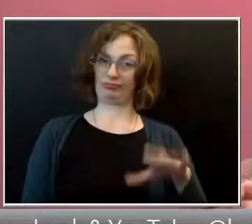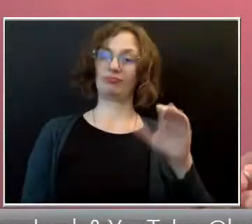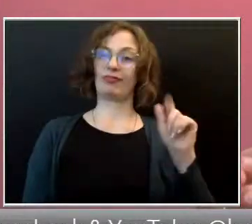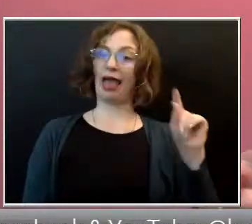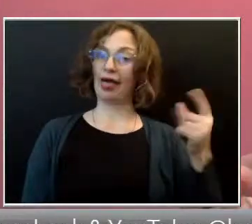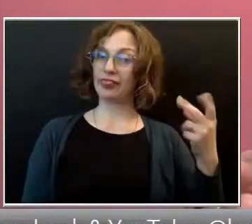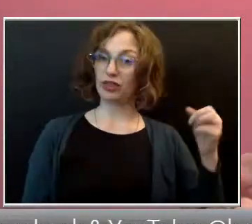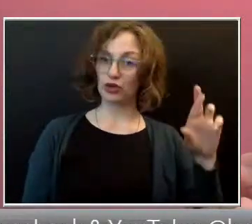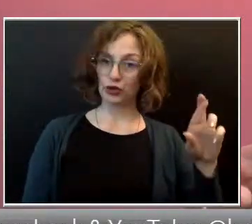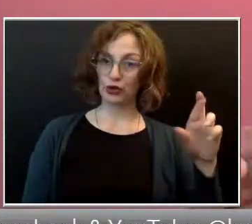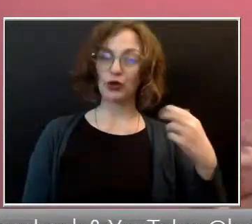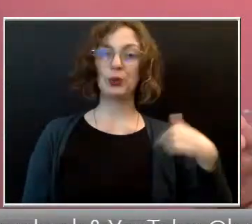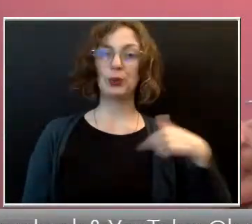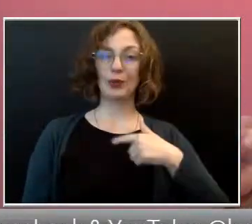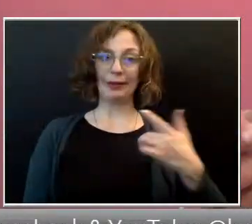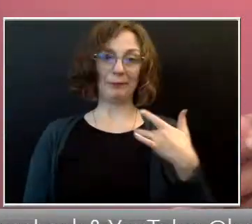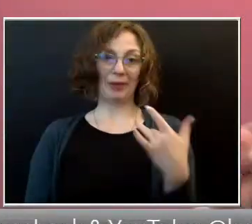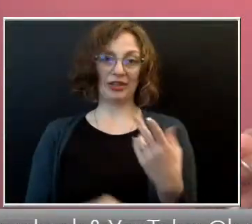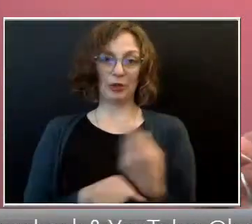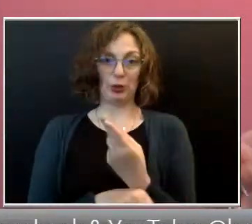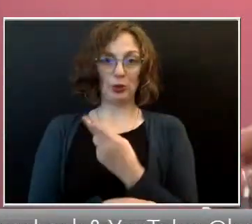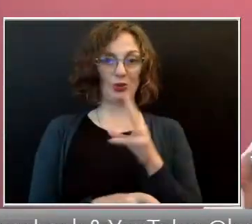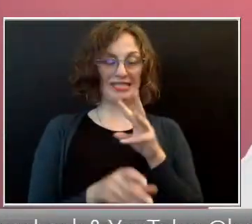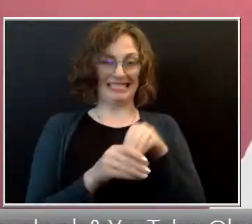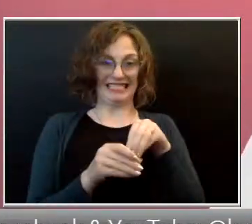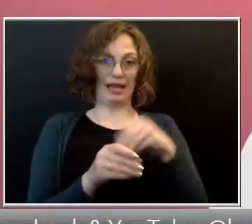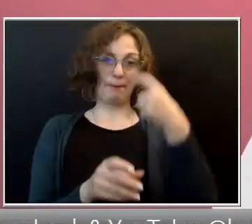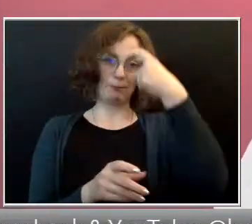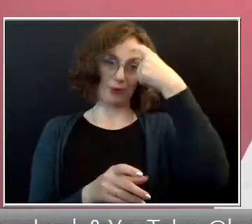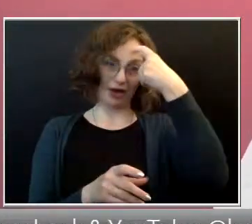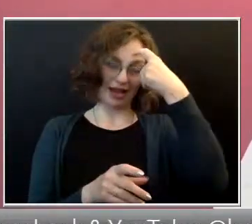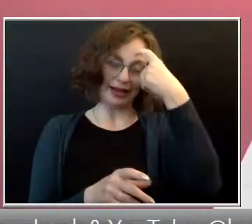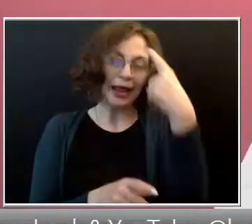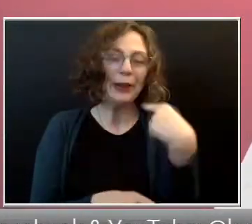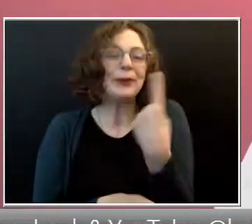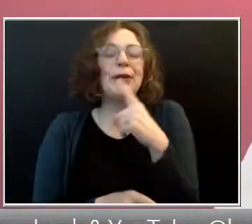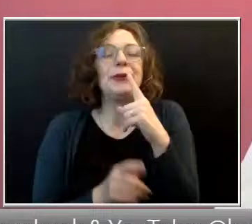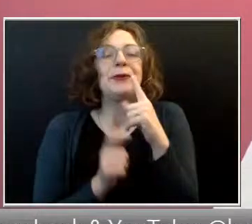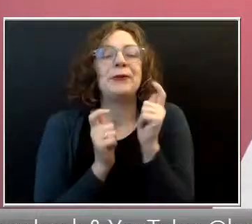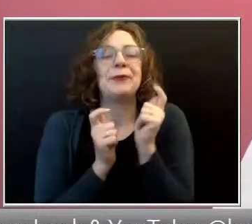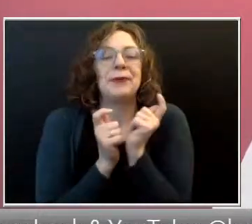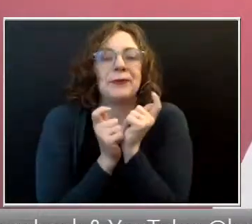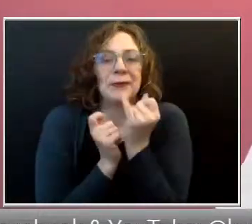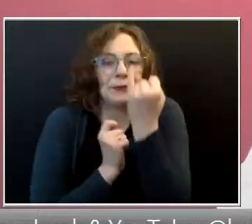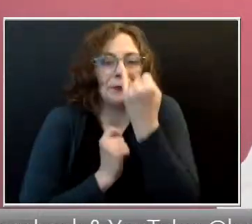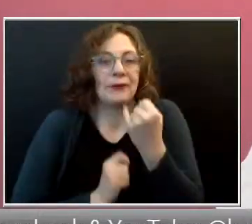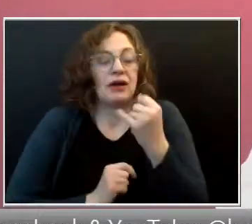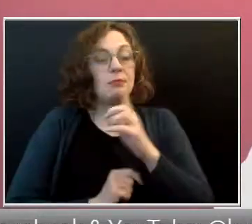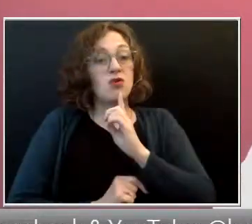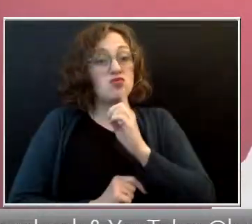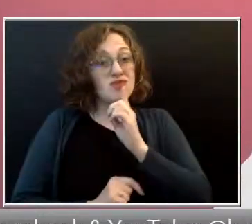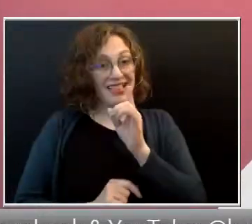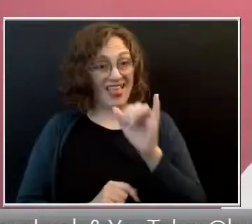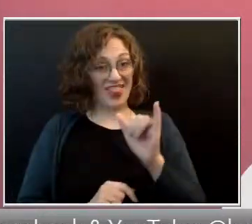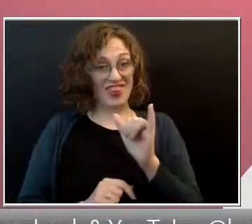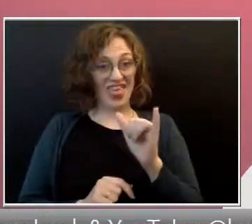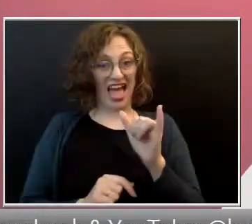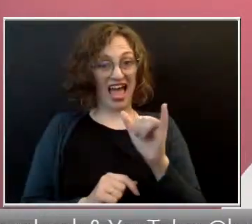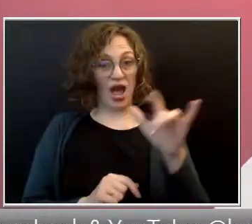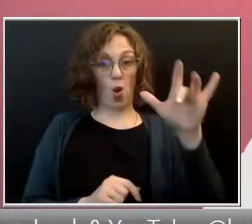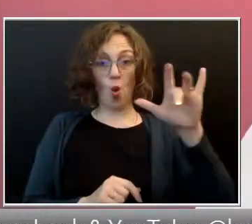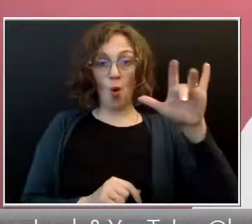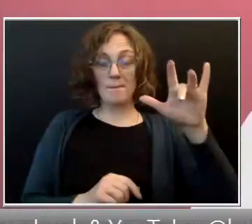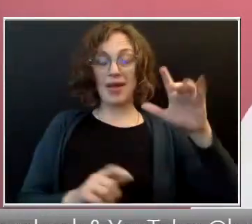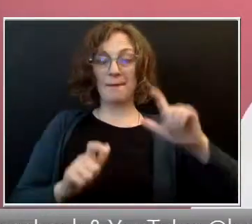into people's brains to suck out clots. And it looks very small, but in reality it's a very big opening here relative to the size of the arteries